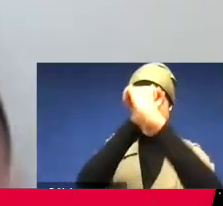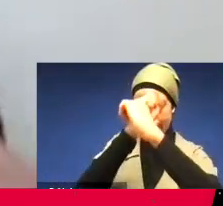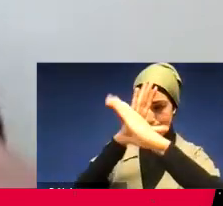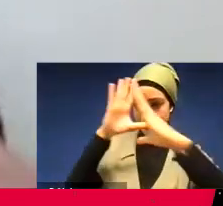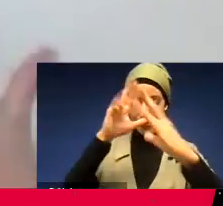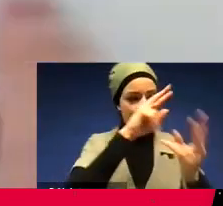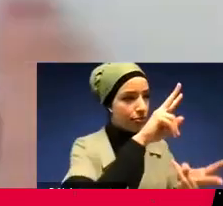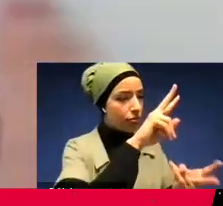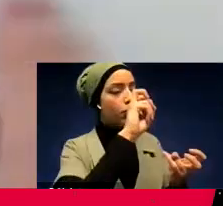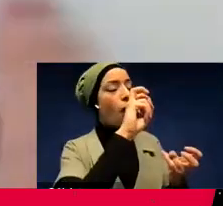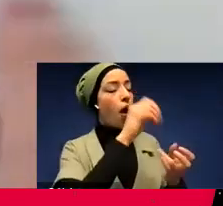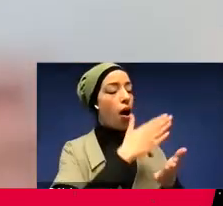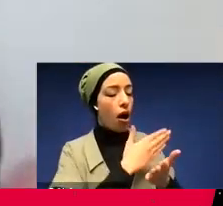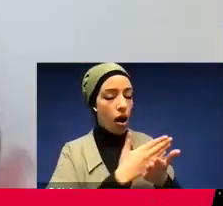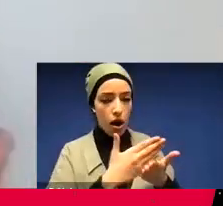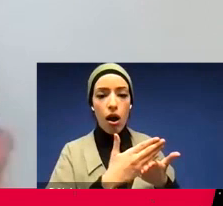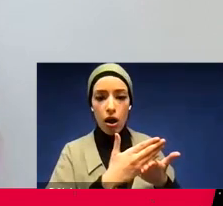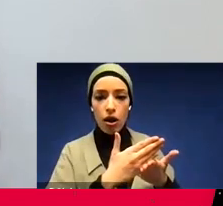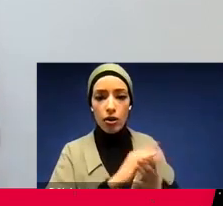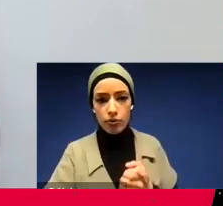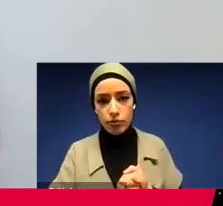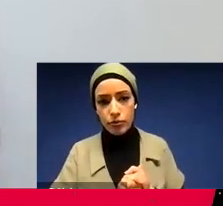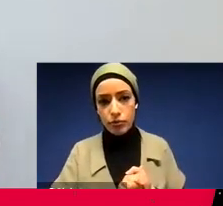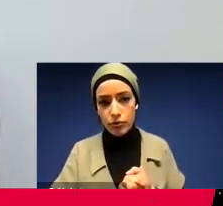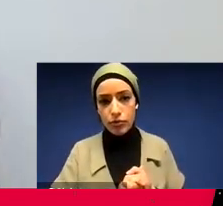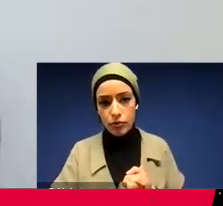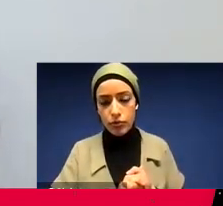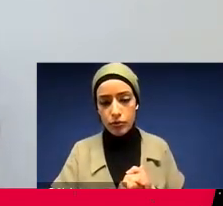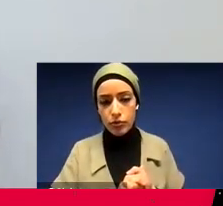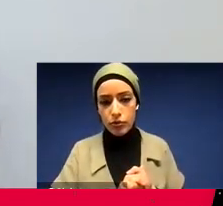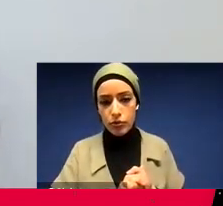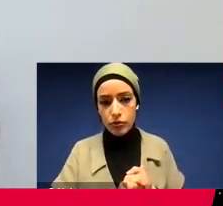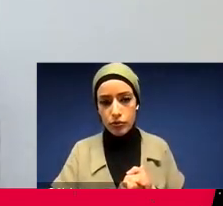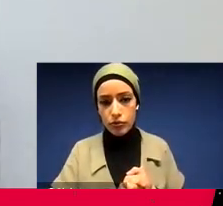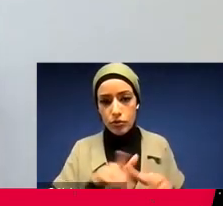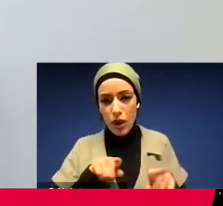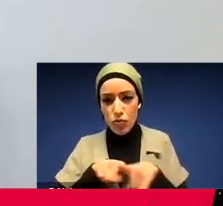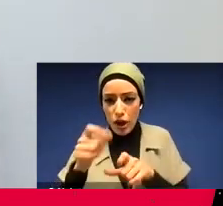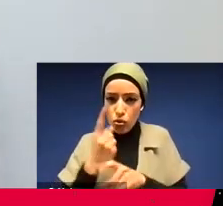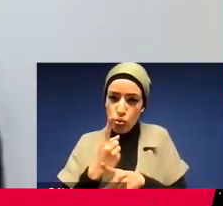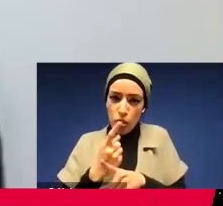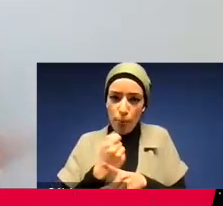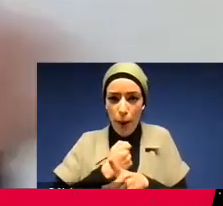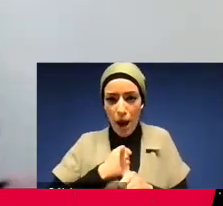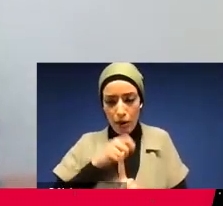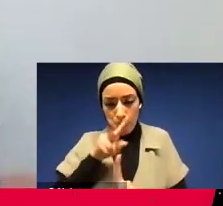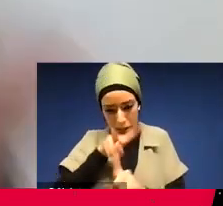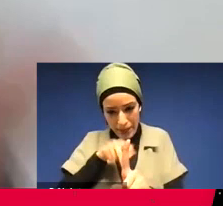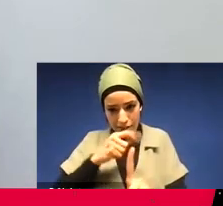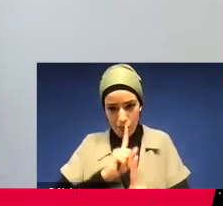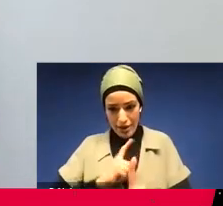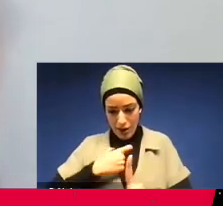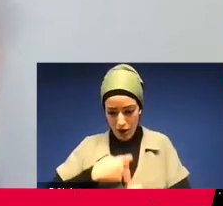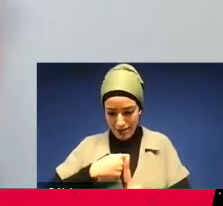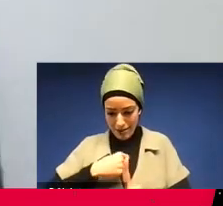And the reason I'm trying to also speak about from the perspective of being Palestinian, for instance, extending